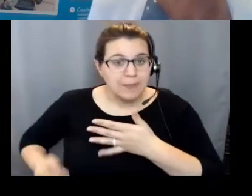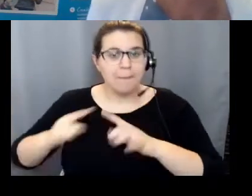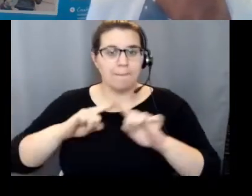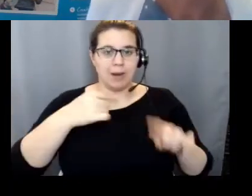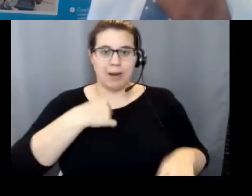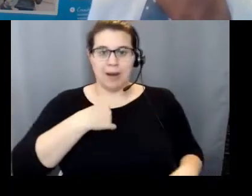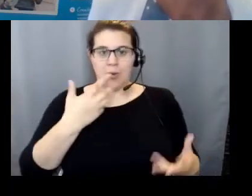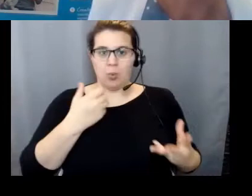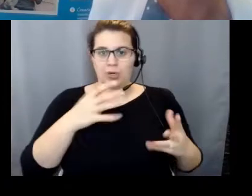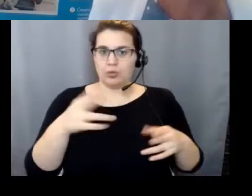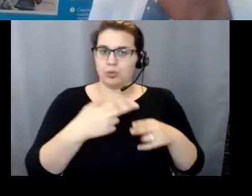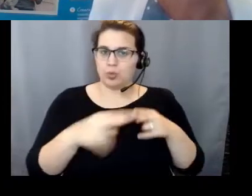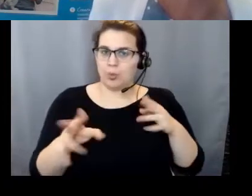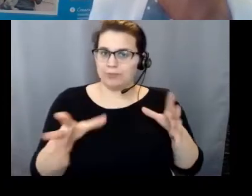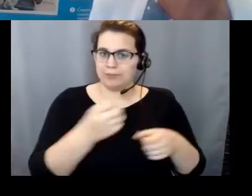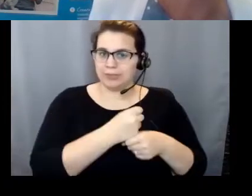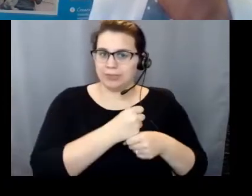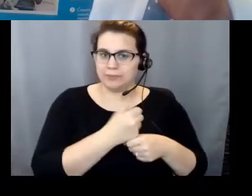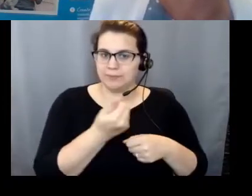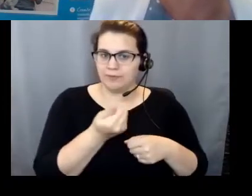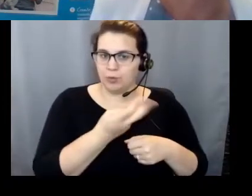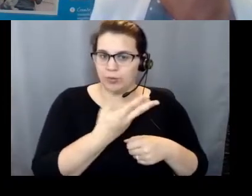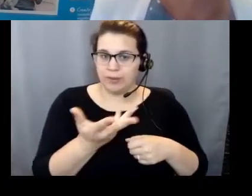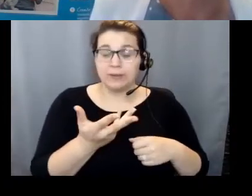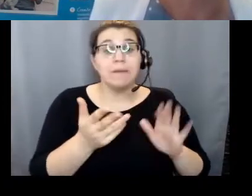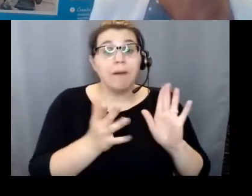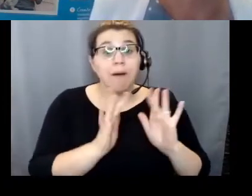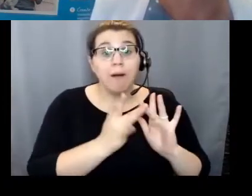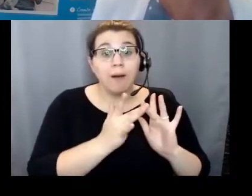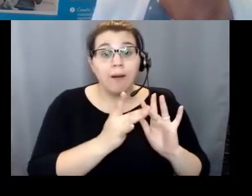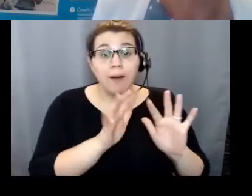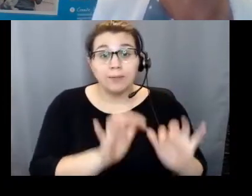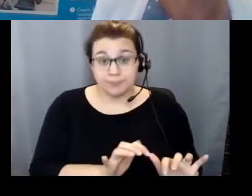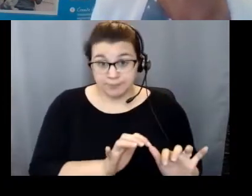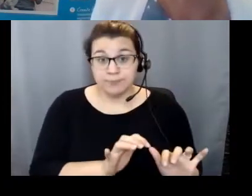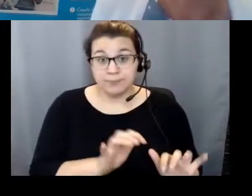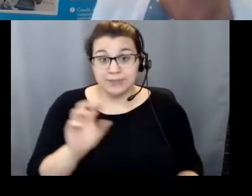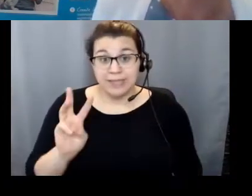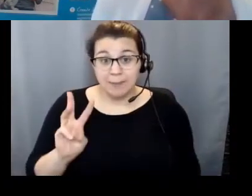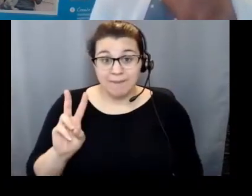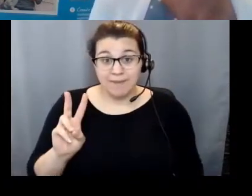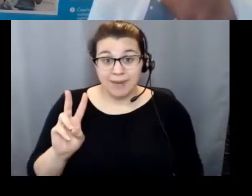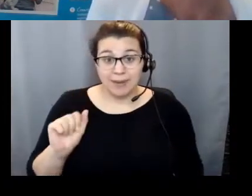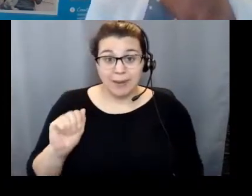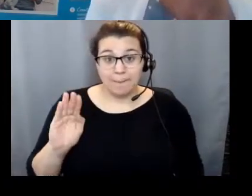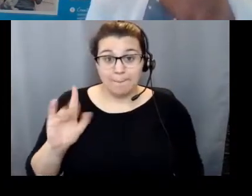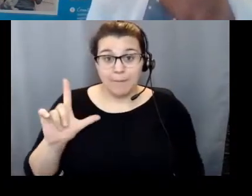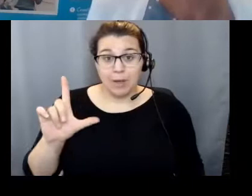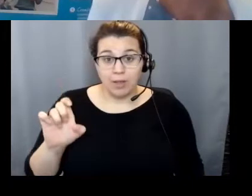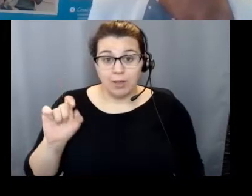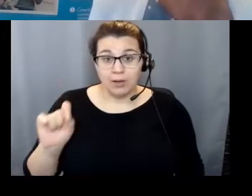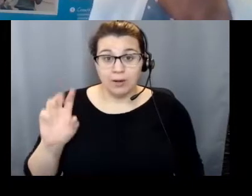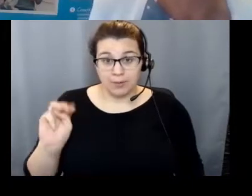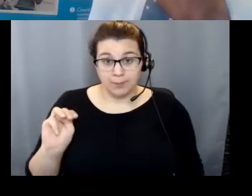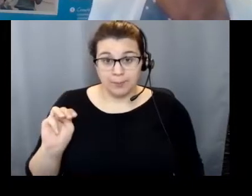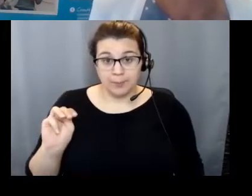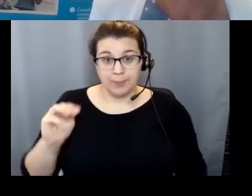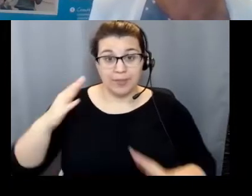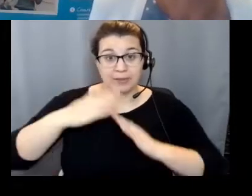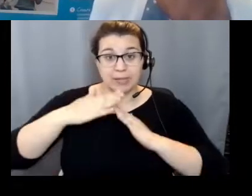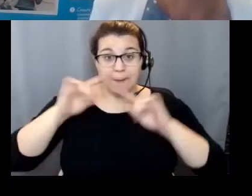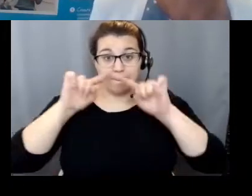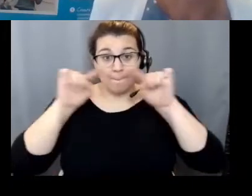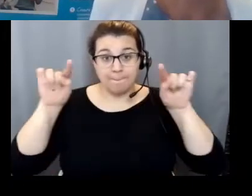things. Again, the enrollment is done online and it starts at WVABLE.com. At the top of the page, you'll see a tab